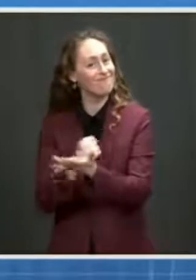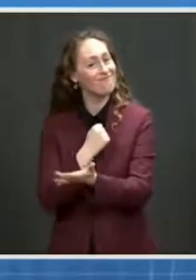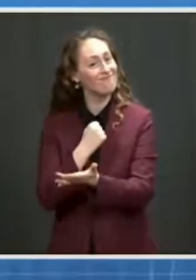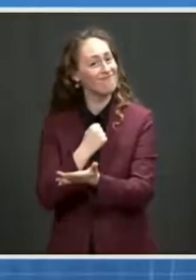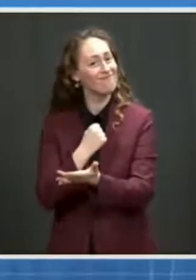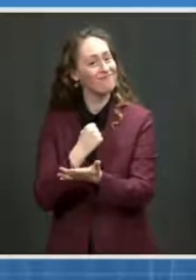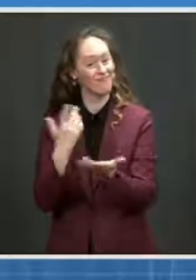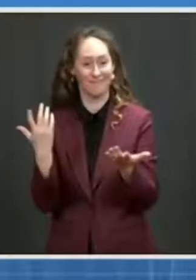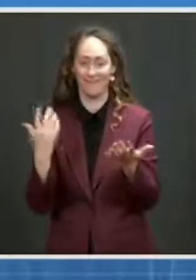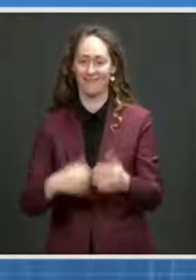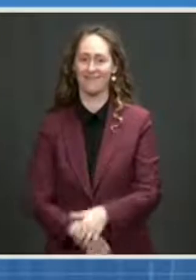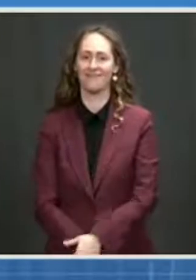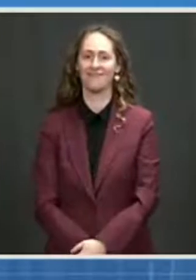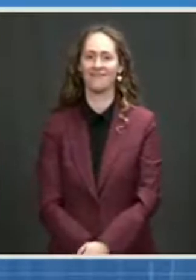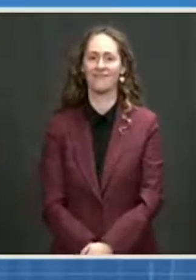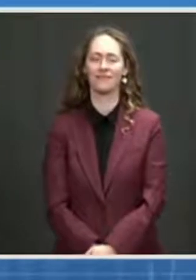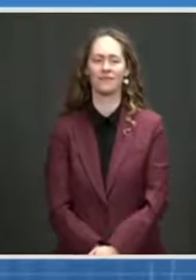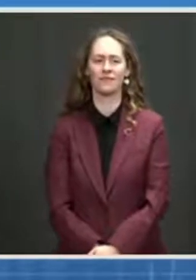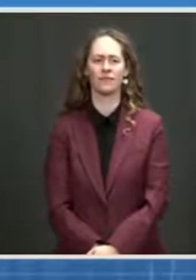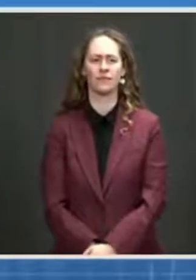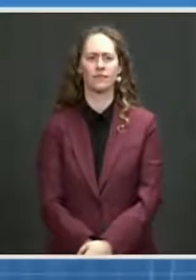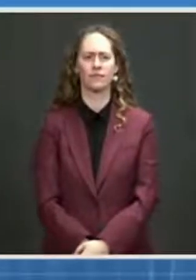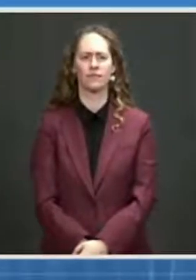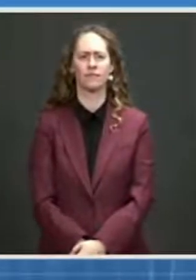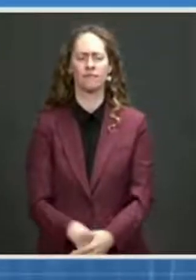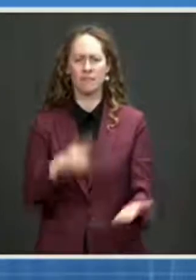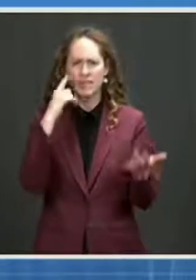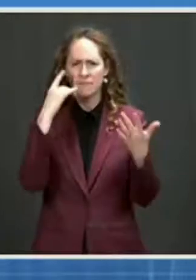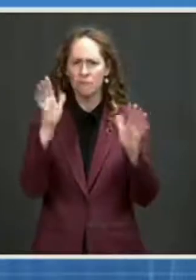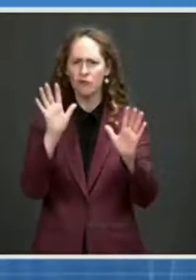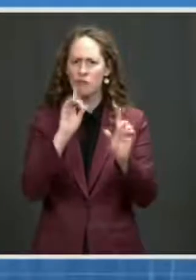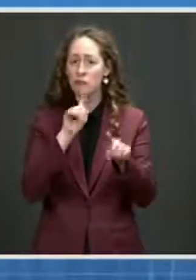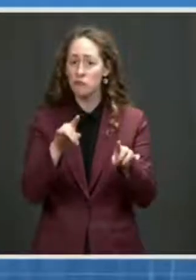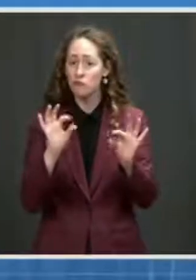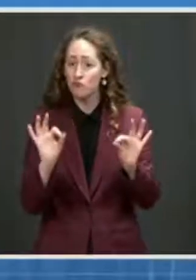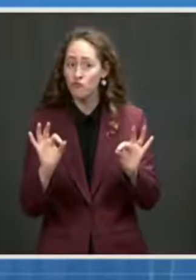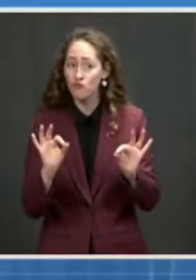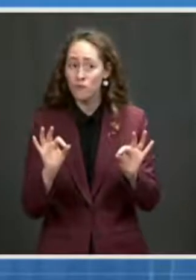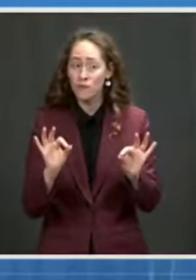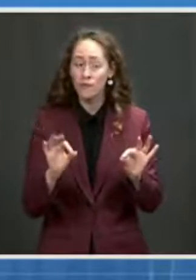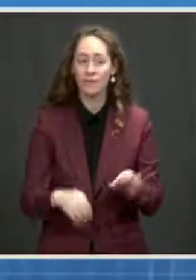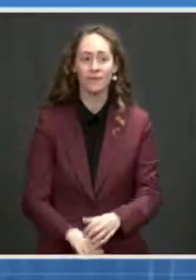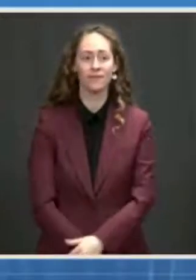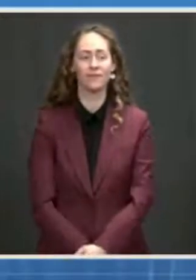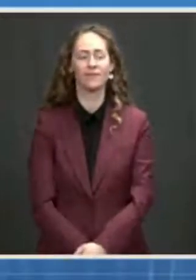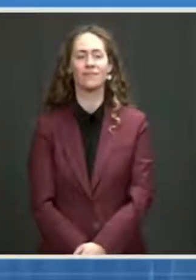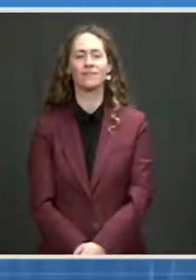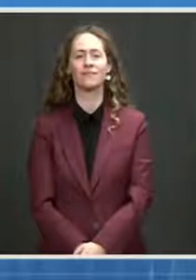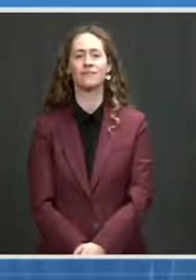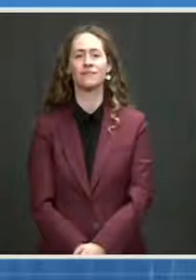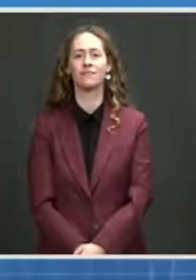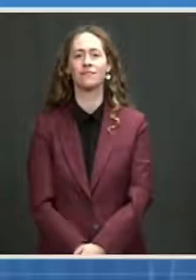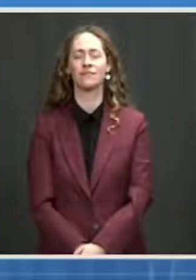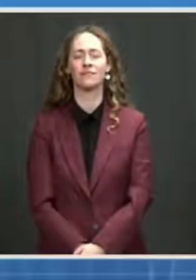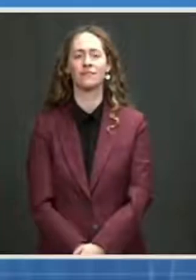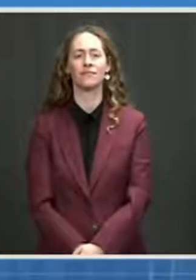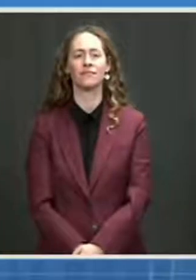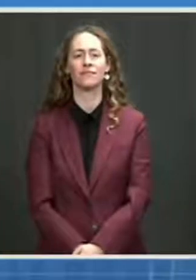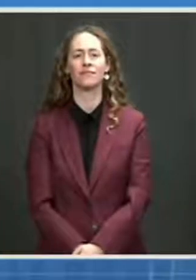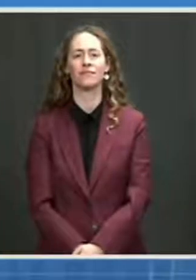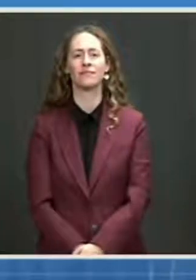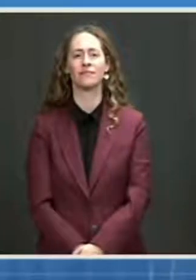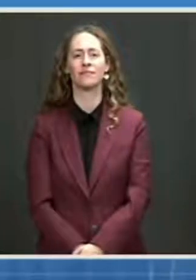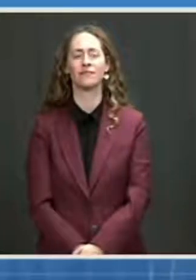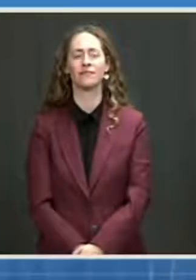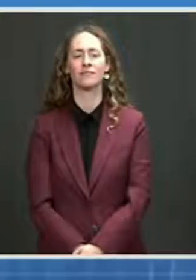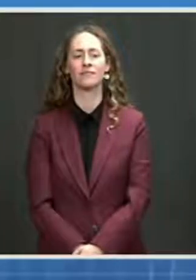I think I answered all your questions, Caitlin, I believe. If I didn't, please let me know. But if not, Kevin,